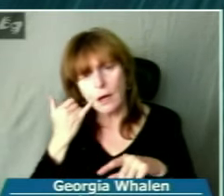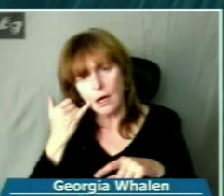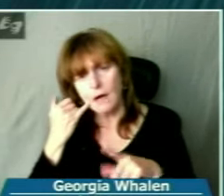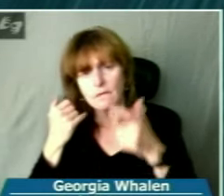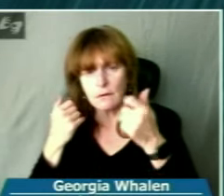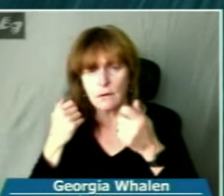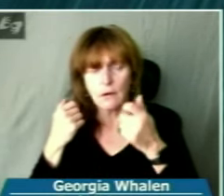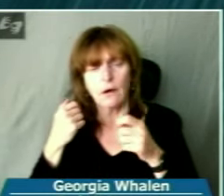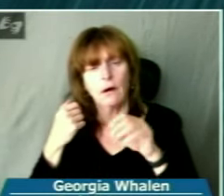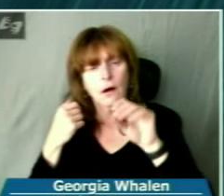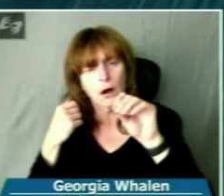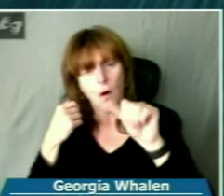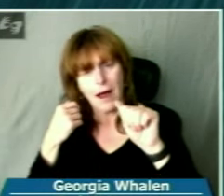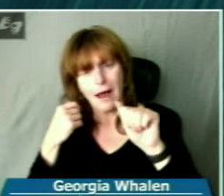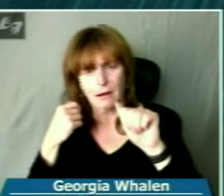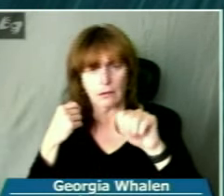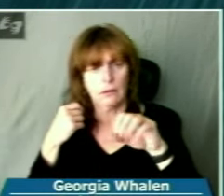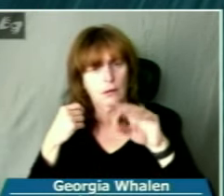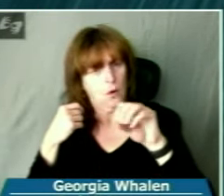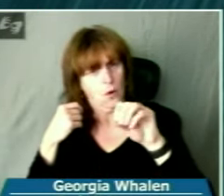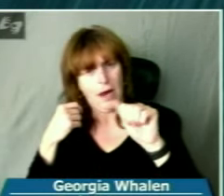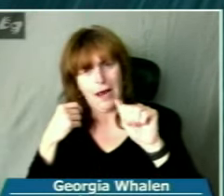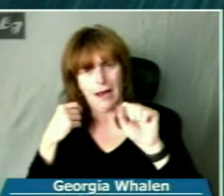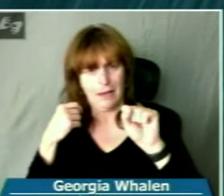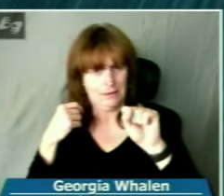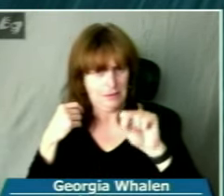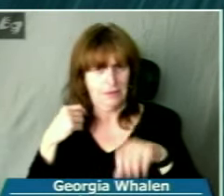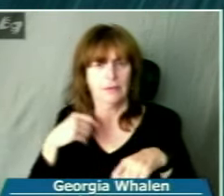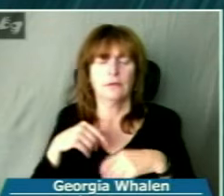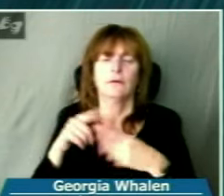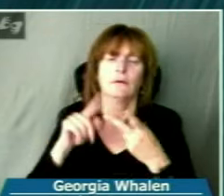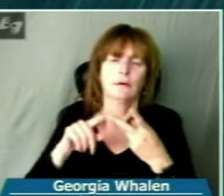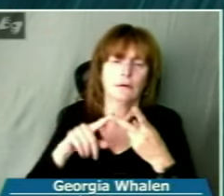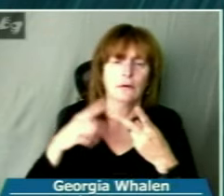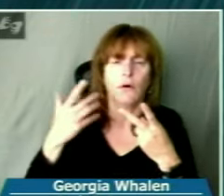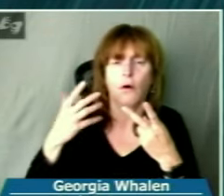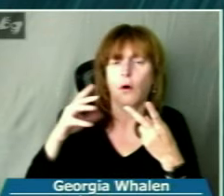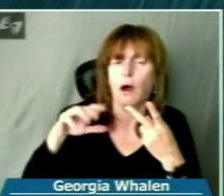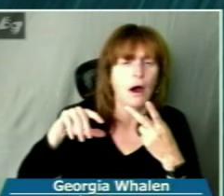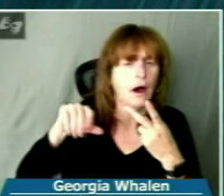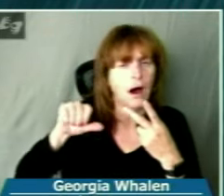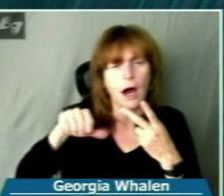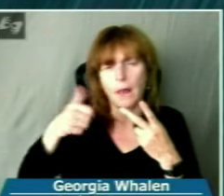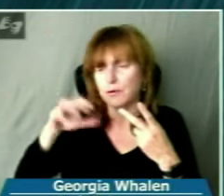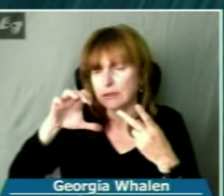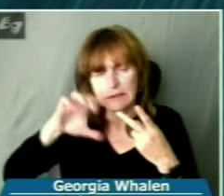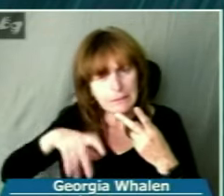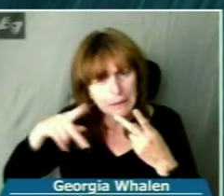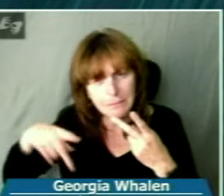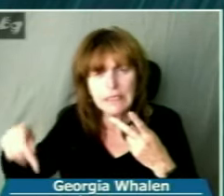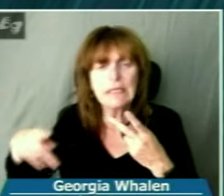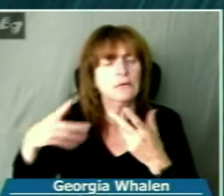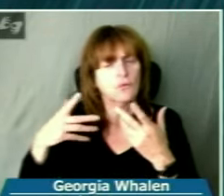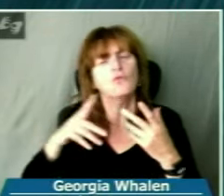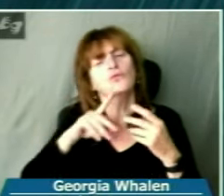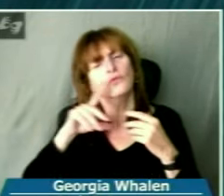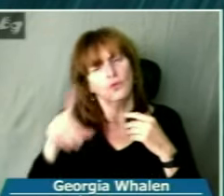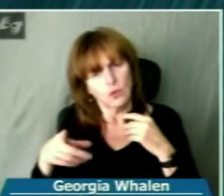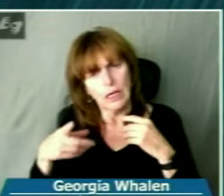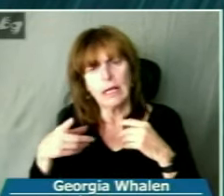you're taking old age pension. Variably, there's either a $300 or $500 amount that can come to you this